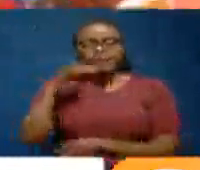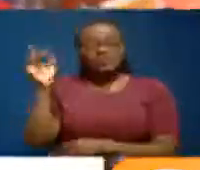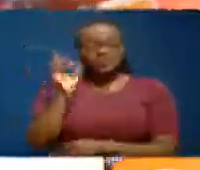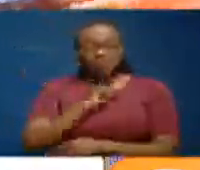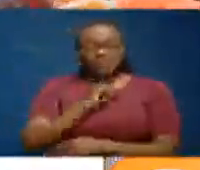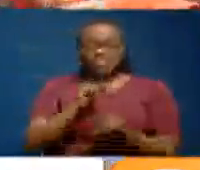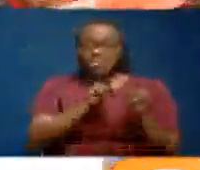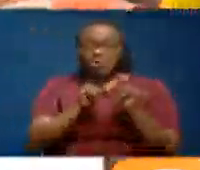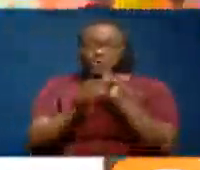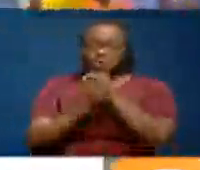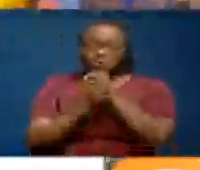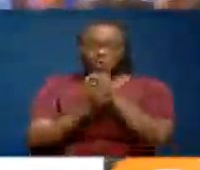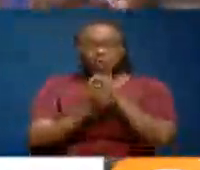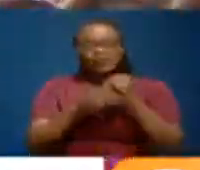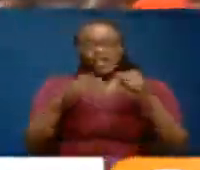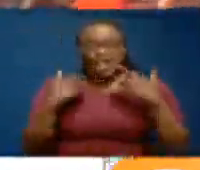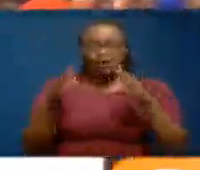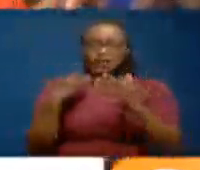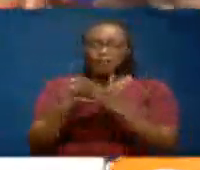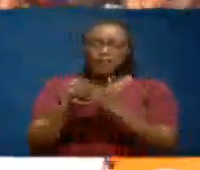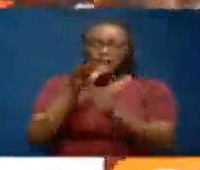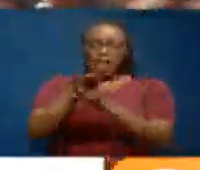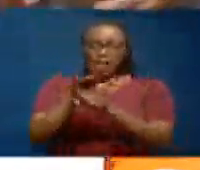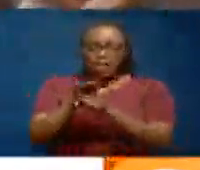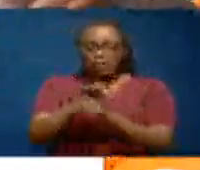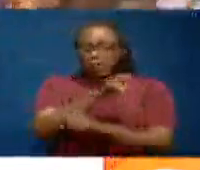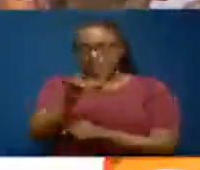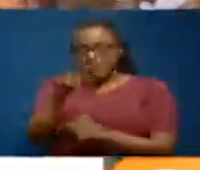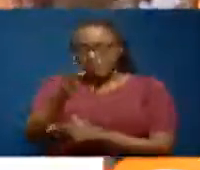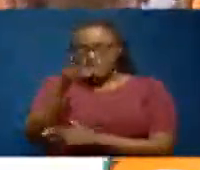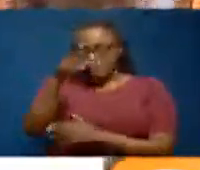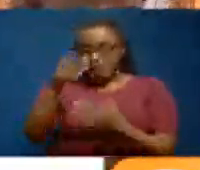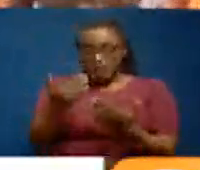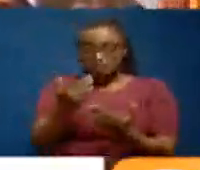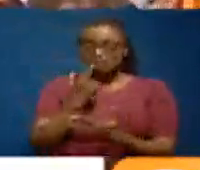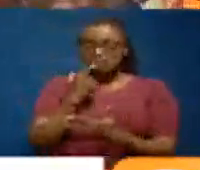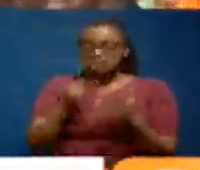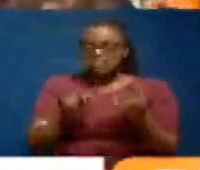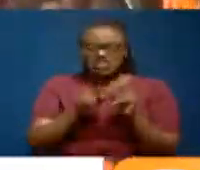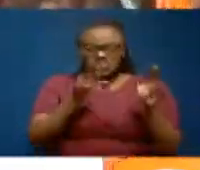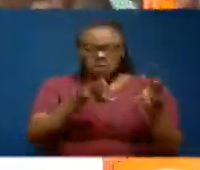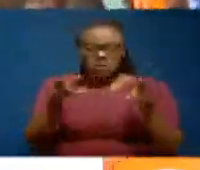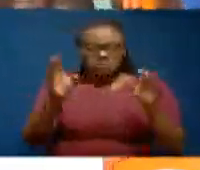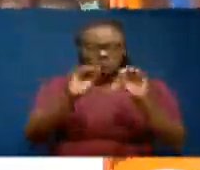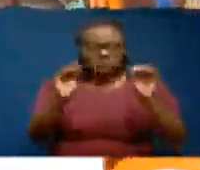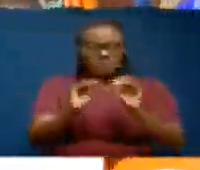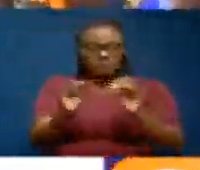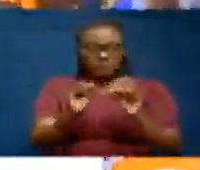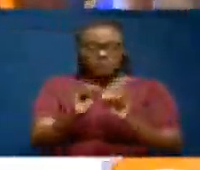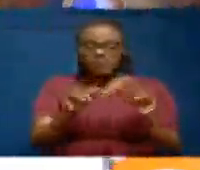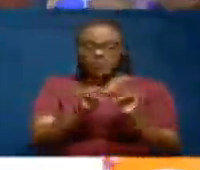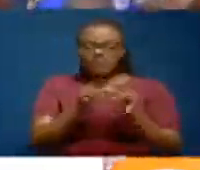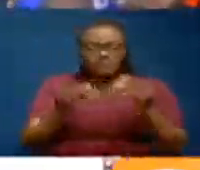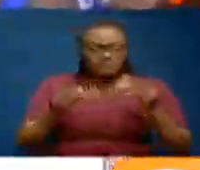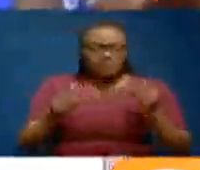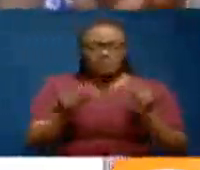and property worth millions of shillings lost to the lost bandits. Odinga saying it will not be business as usual and that mopping up